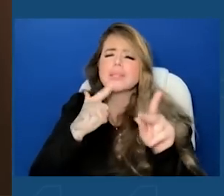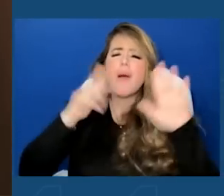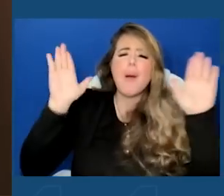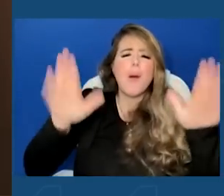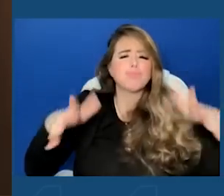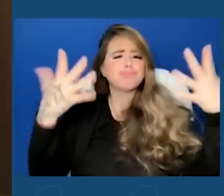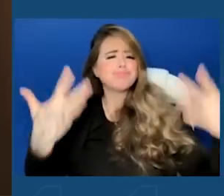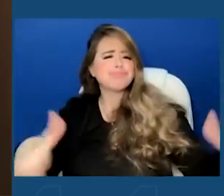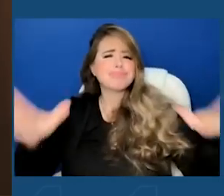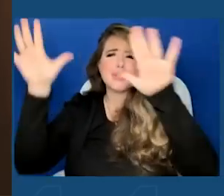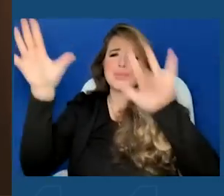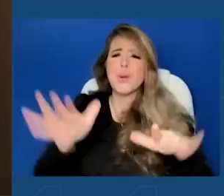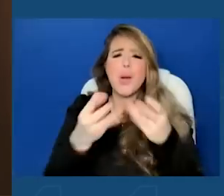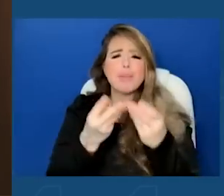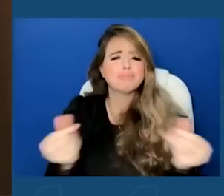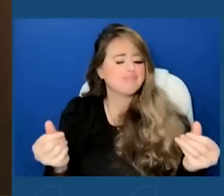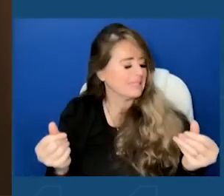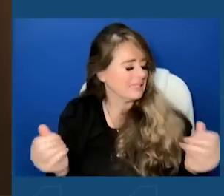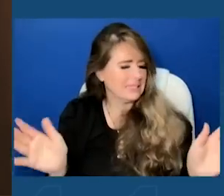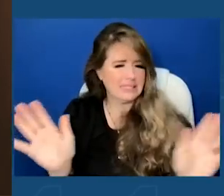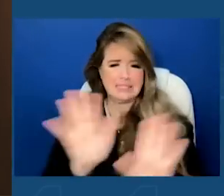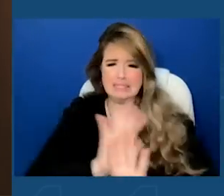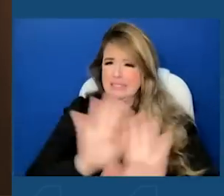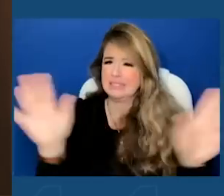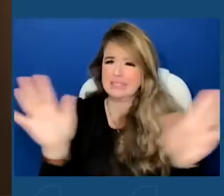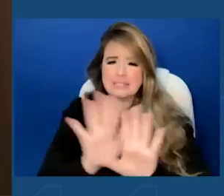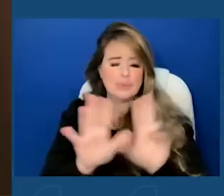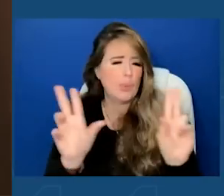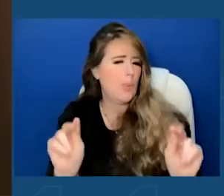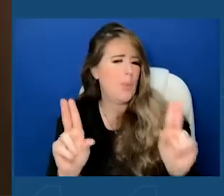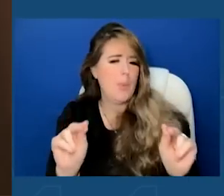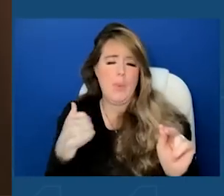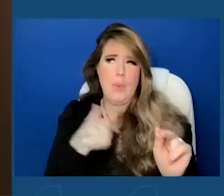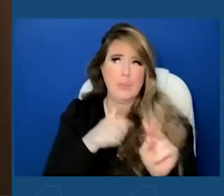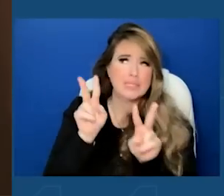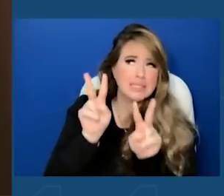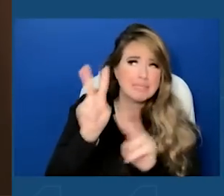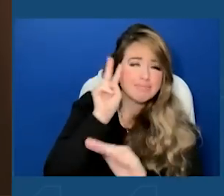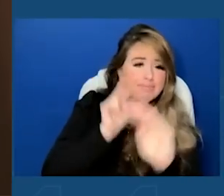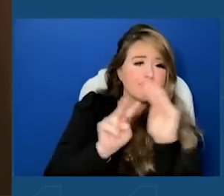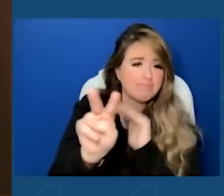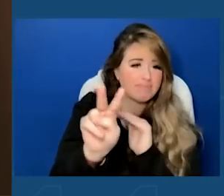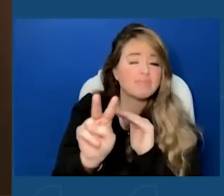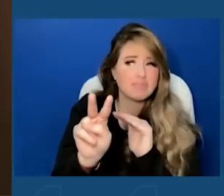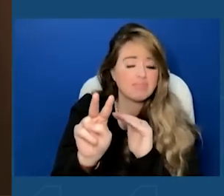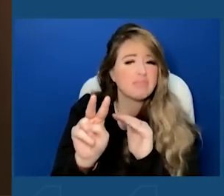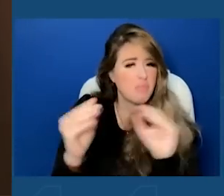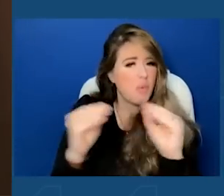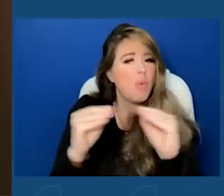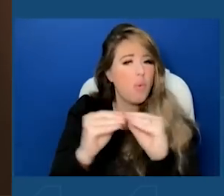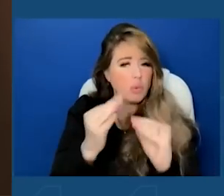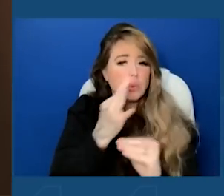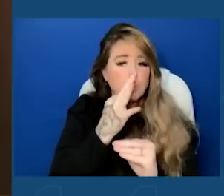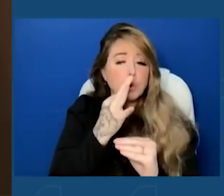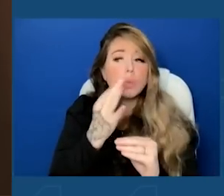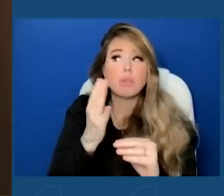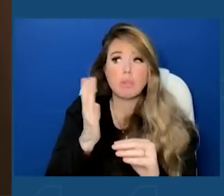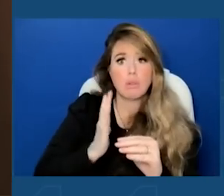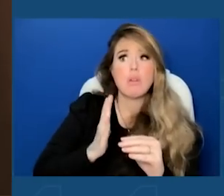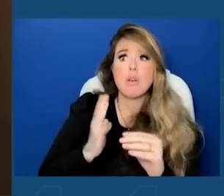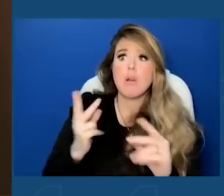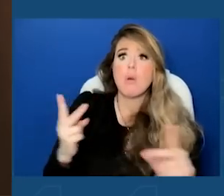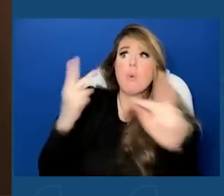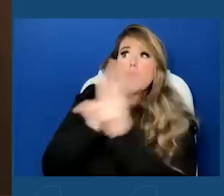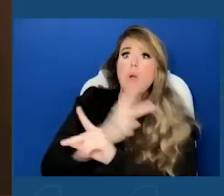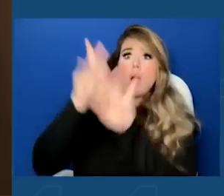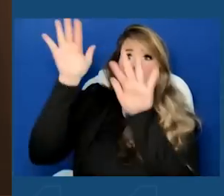it is way too early to say this is at its completion of. Maybe the severity is downplaying now, and right now it's not as bad as it had